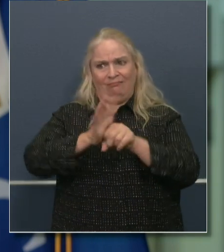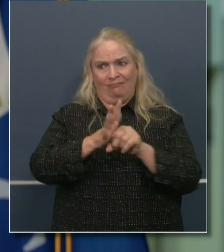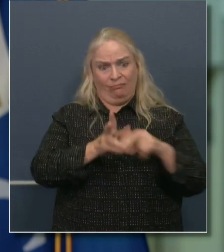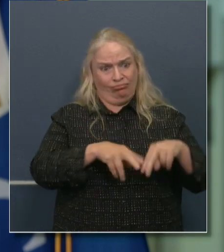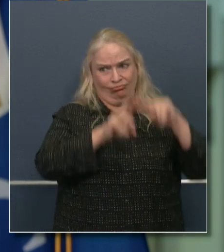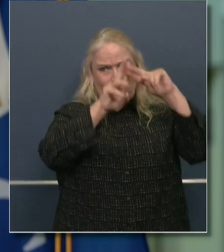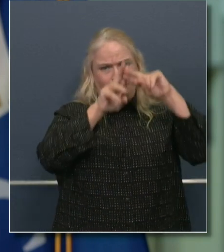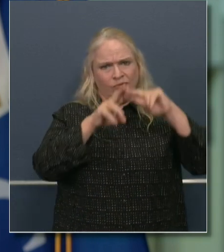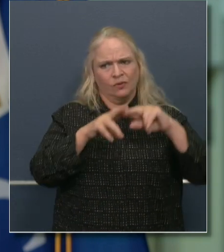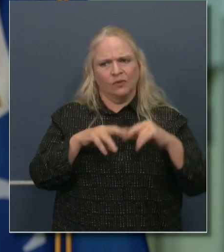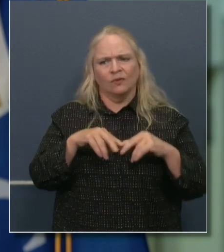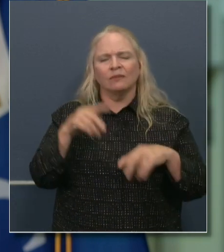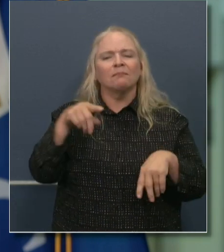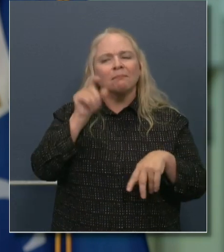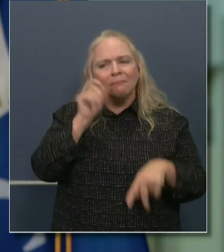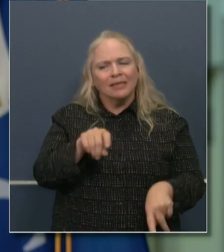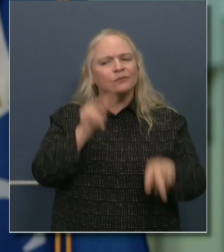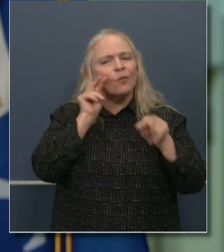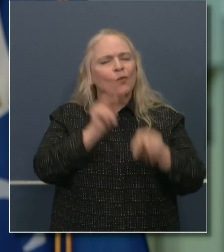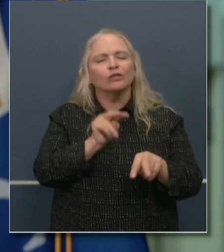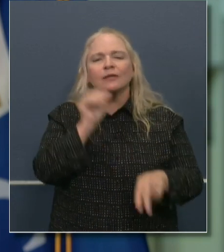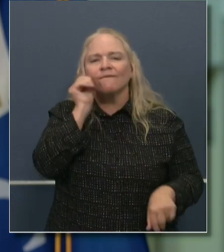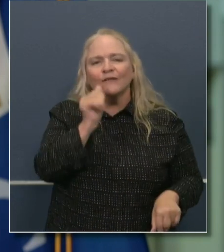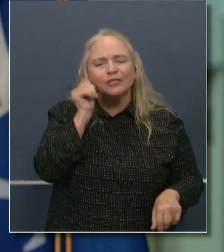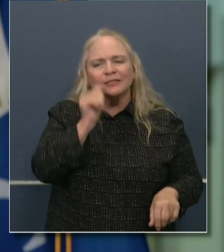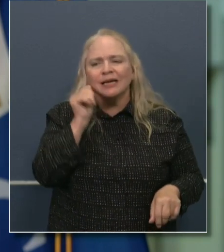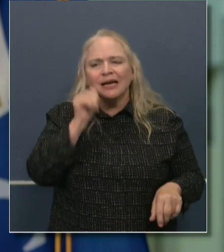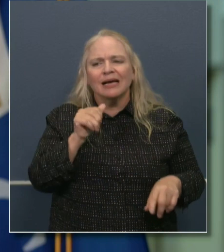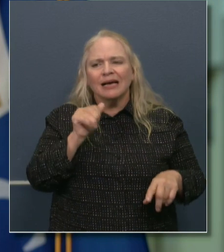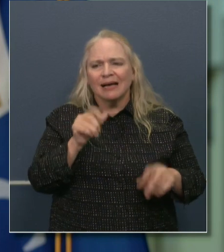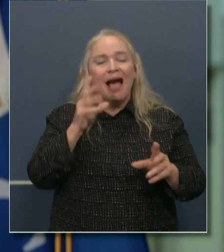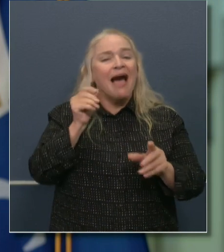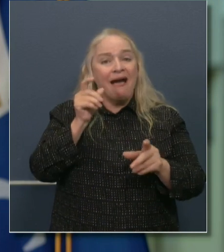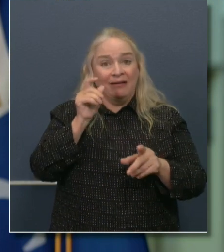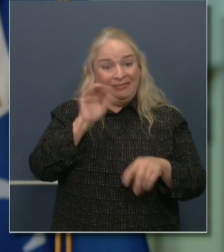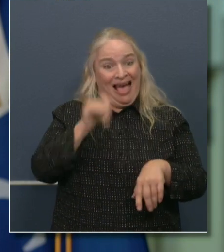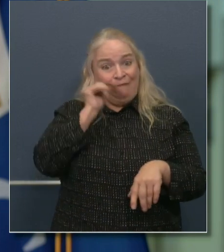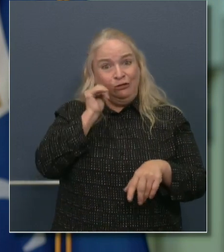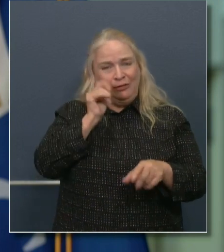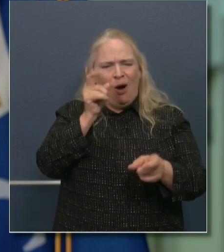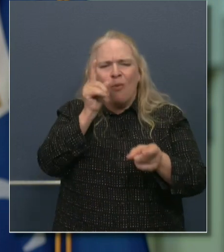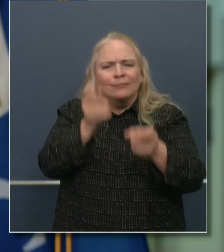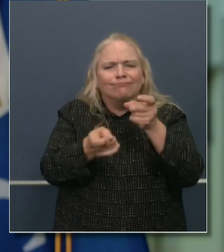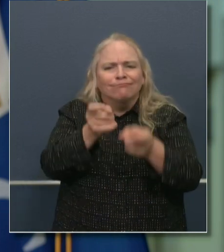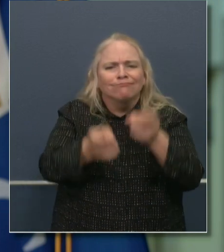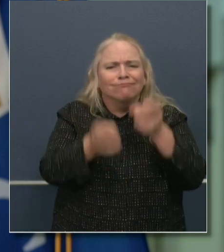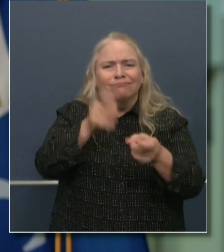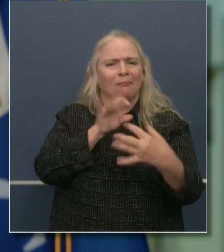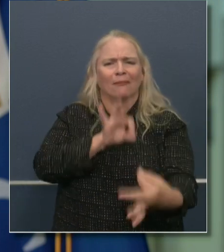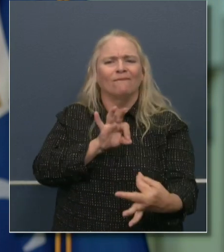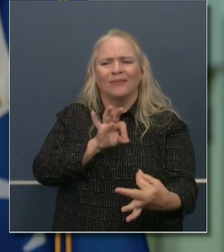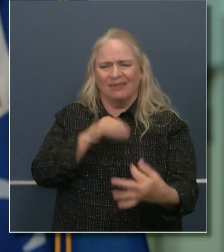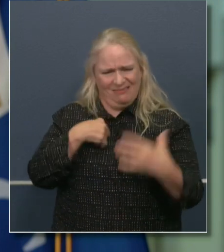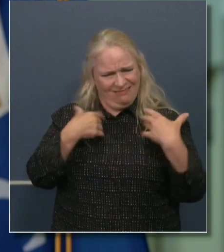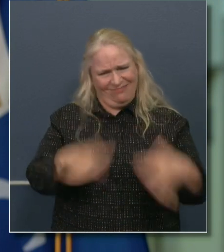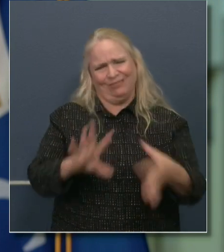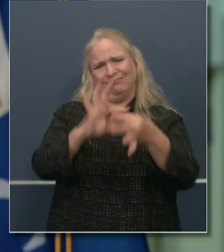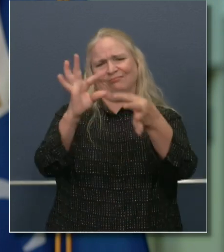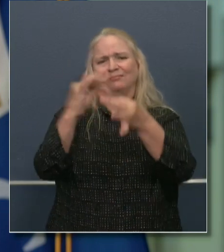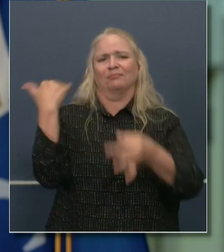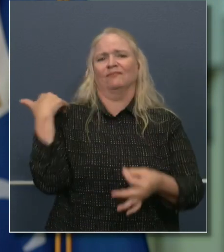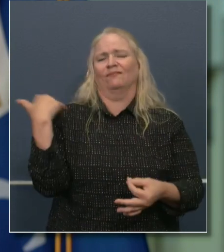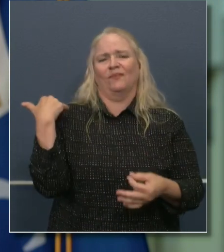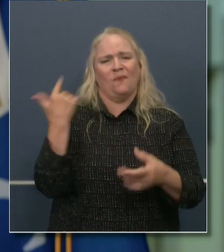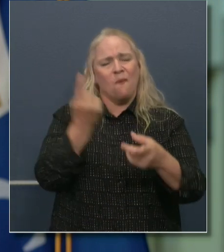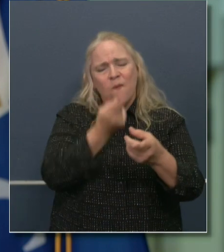to be monitored in real time. The purpose of the presentation today, many other presentations, is to make that point and reinforce